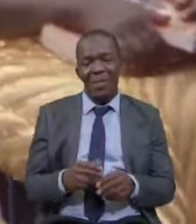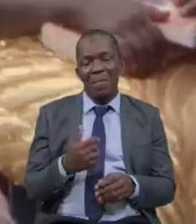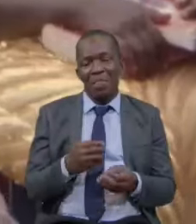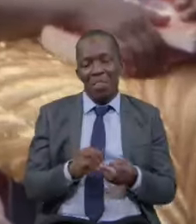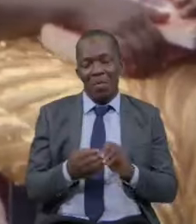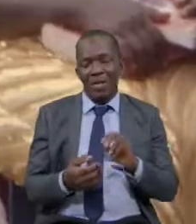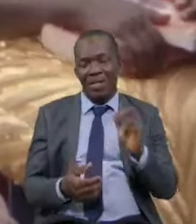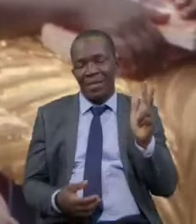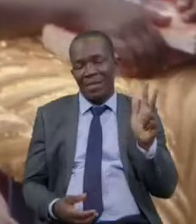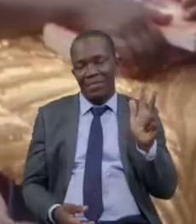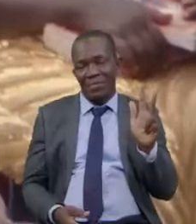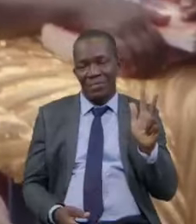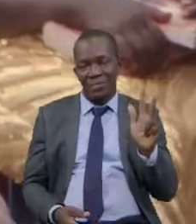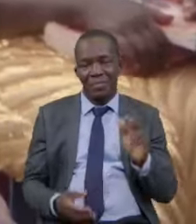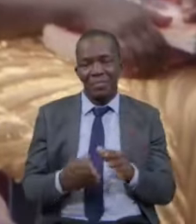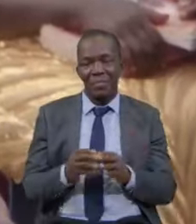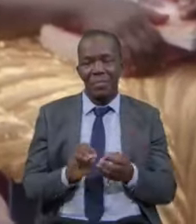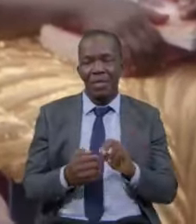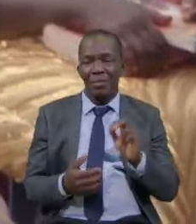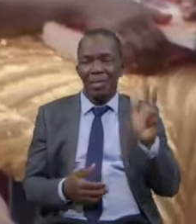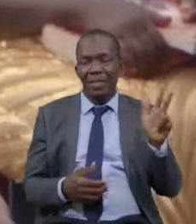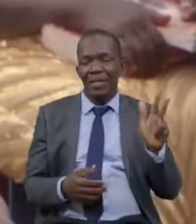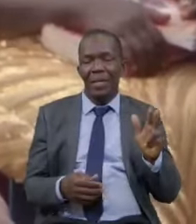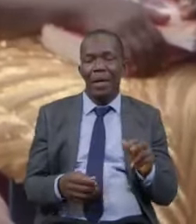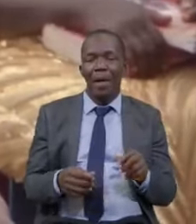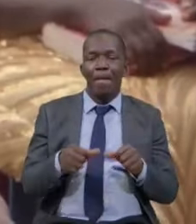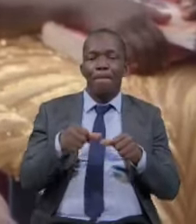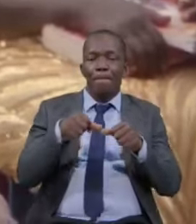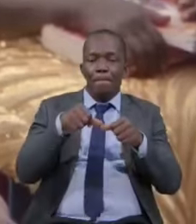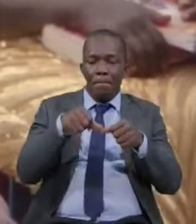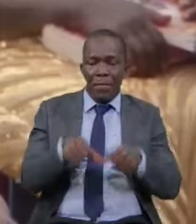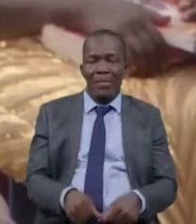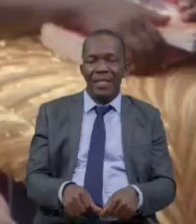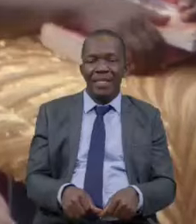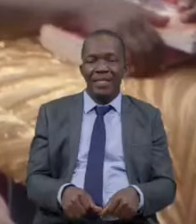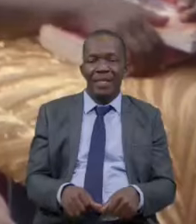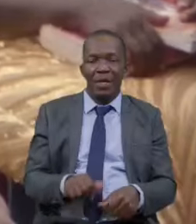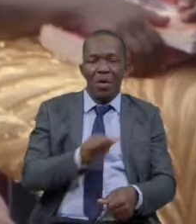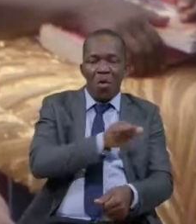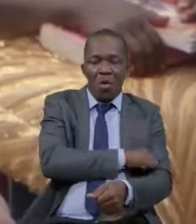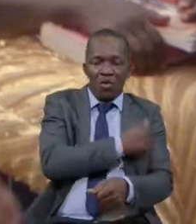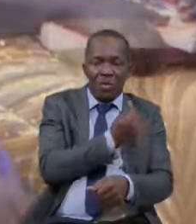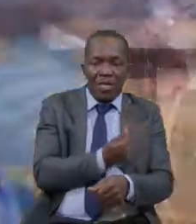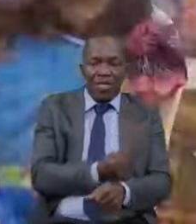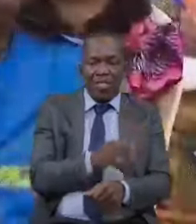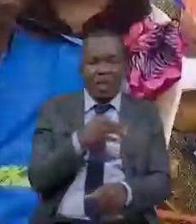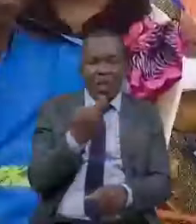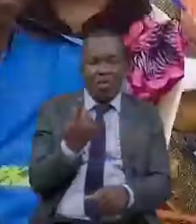permanent authorization of the acknowledged Son.